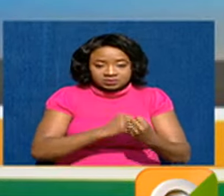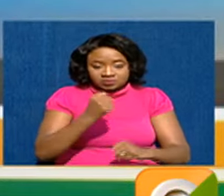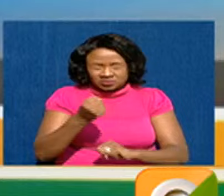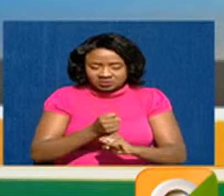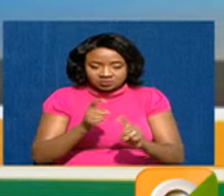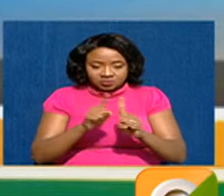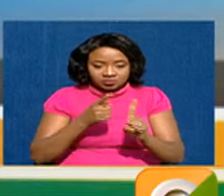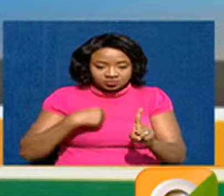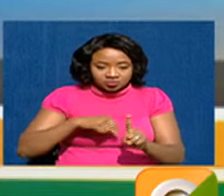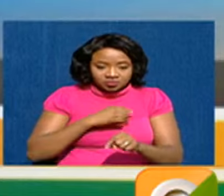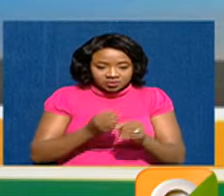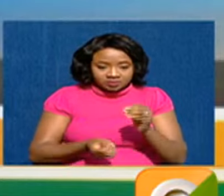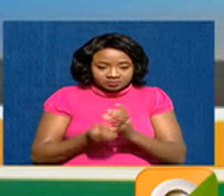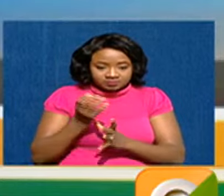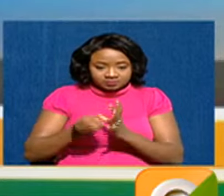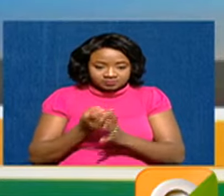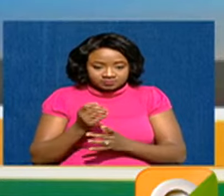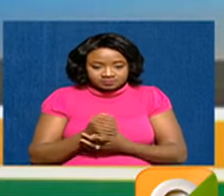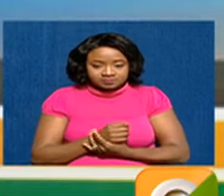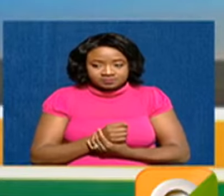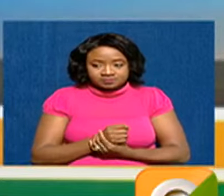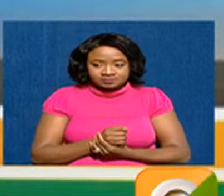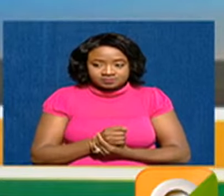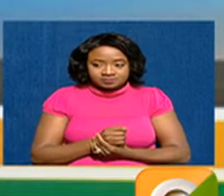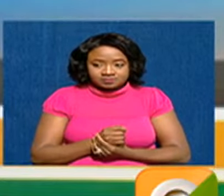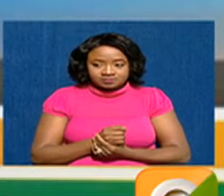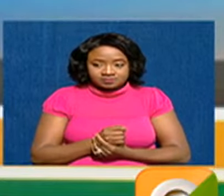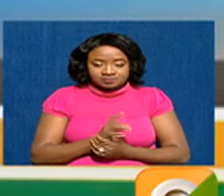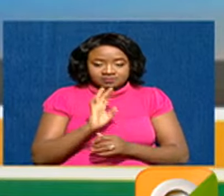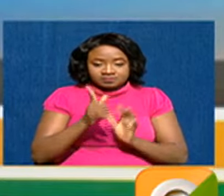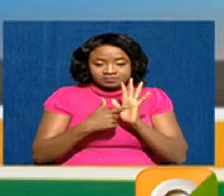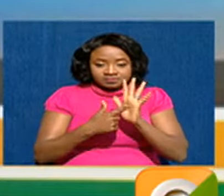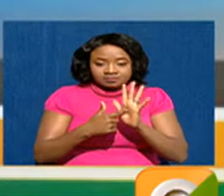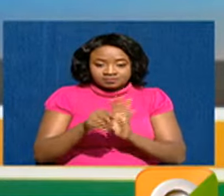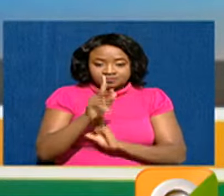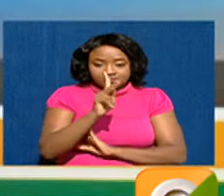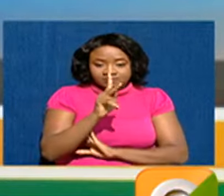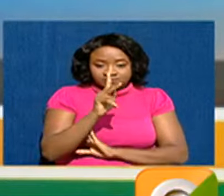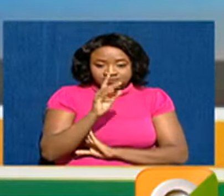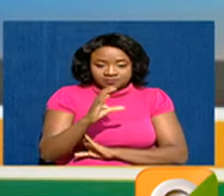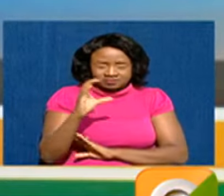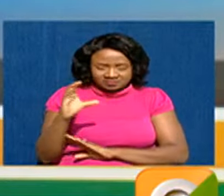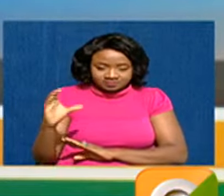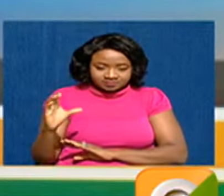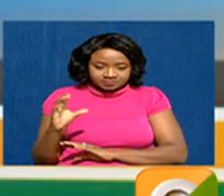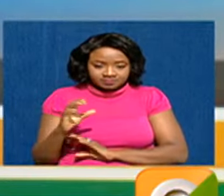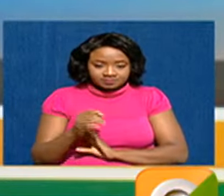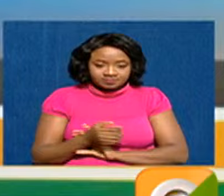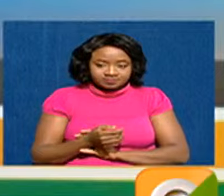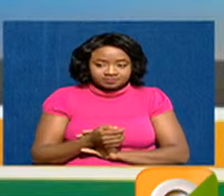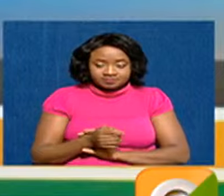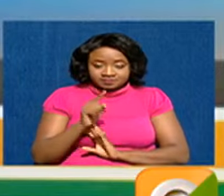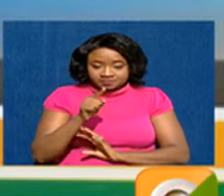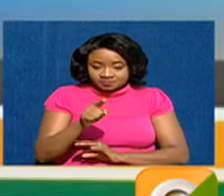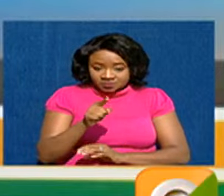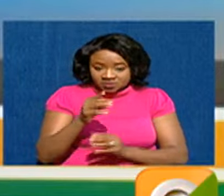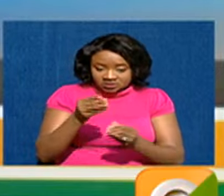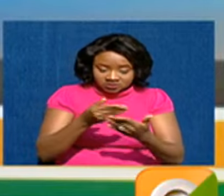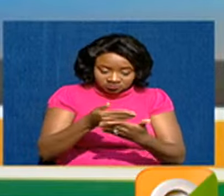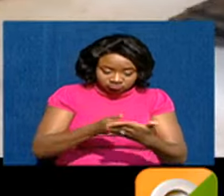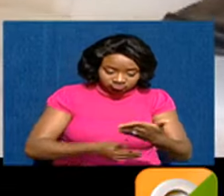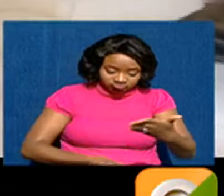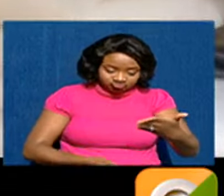apply. Let's say, for instance, KCC, for instance, it applied. It gives us a list of their